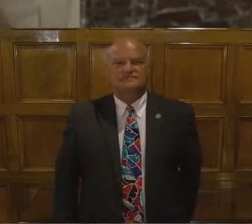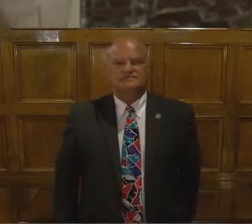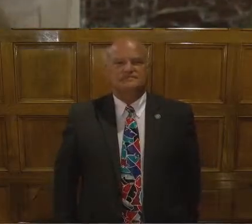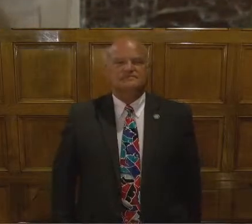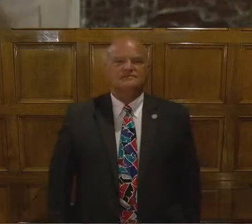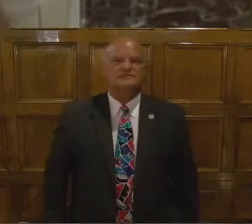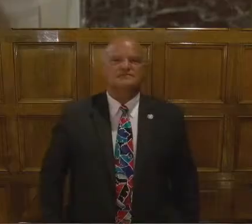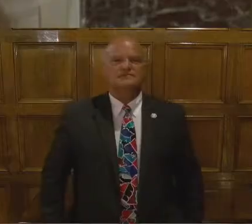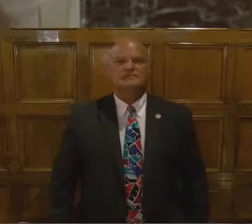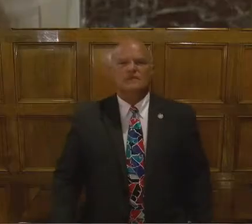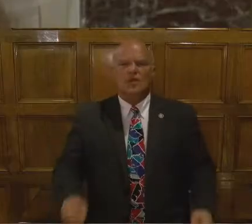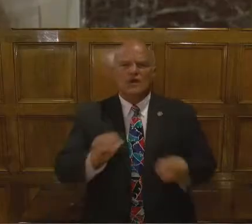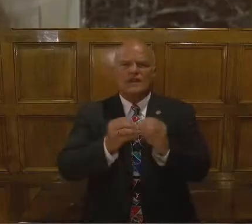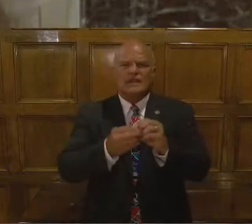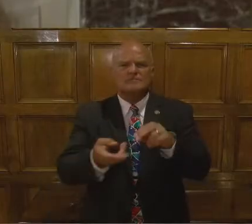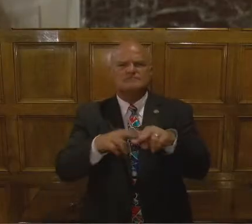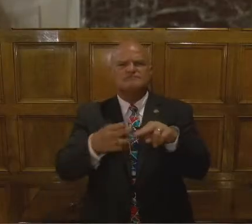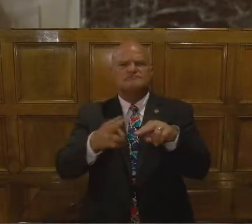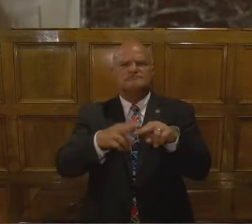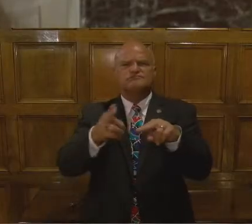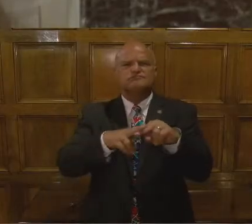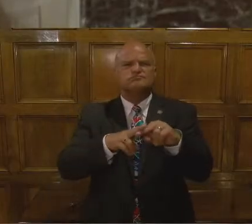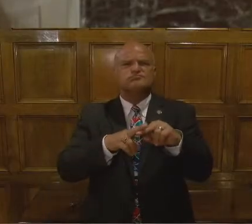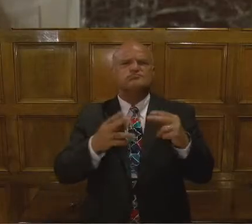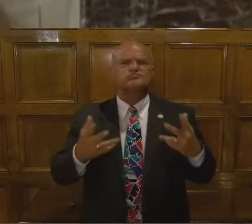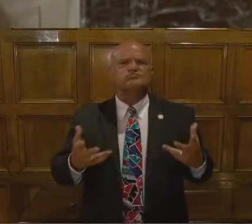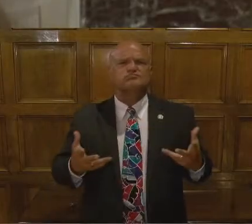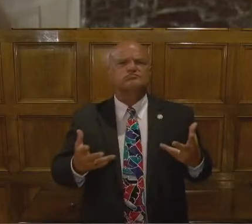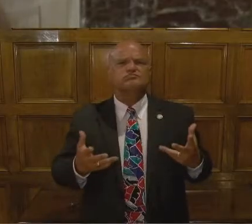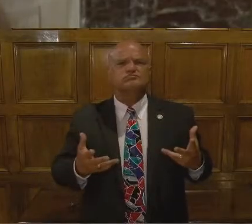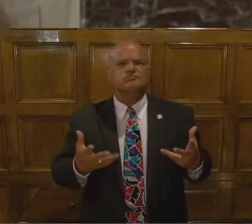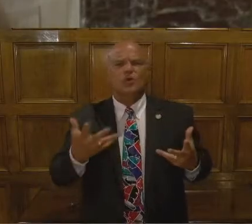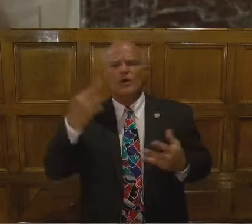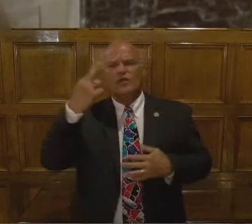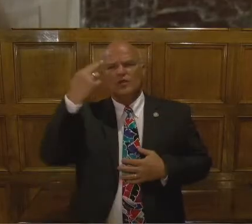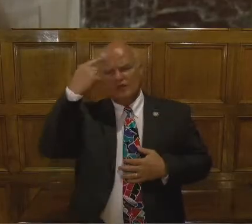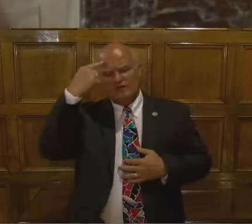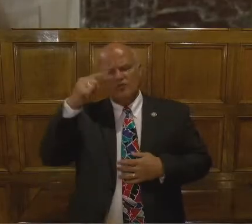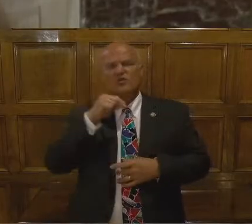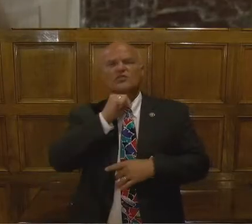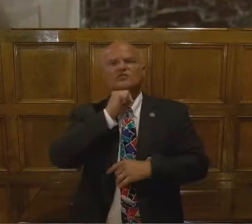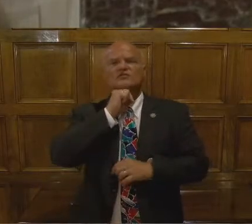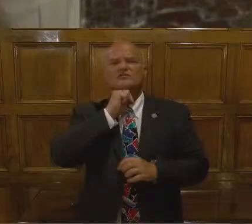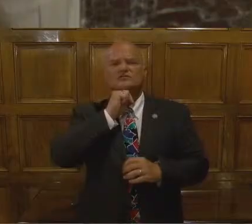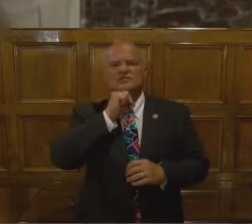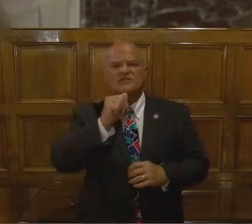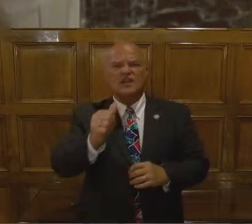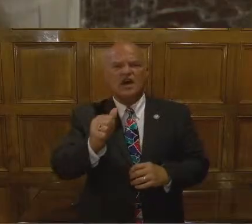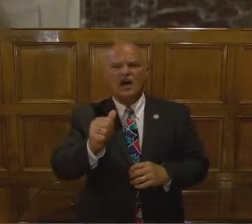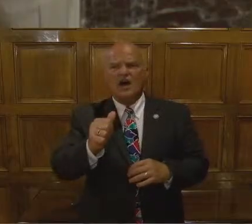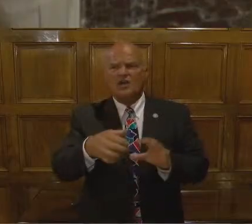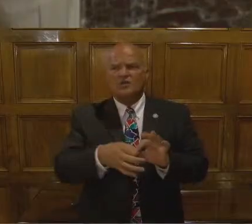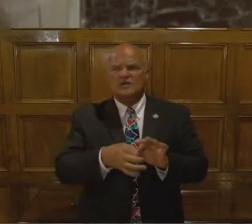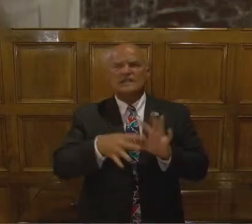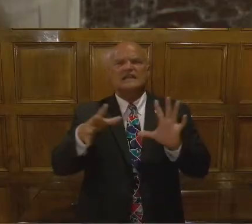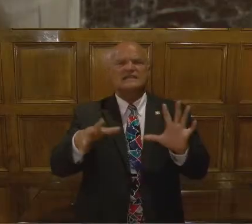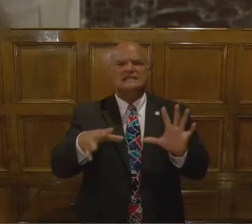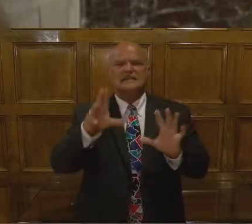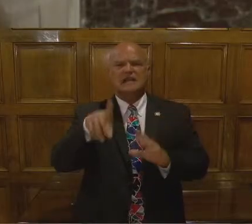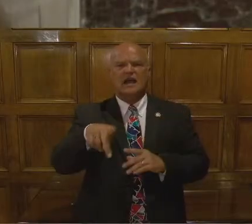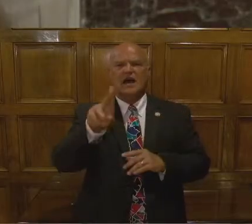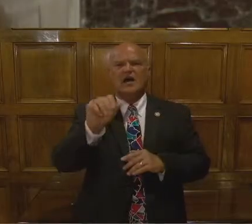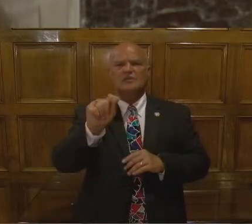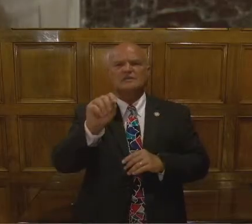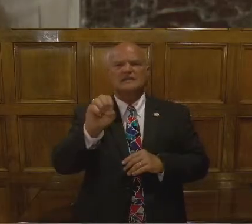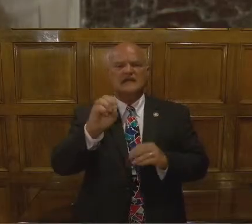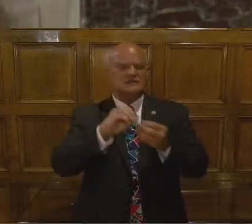With the numbers increasing like they are, what was the reason for not releasing updates on the weekends on the